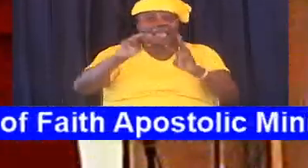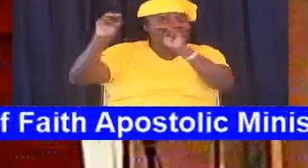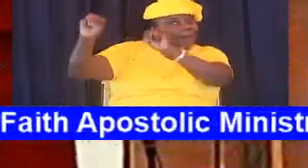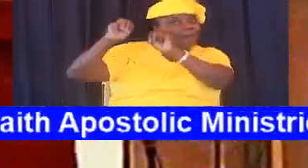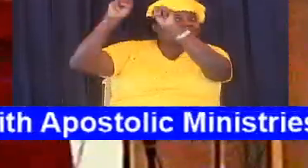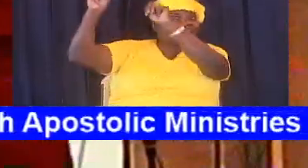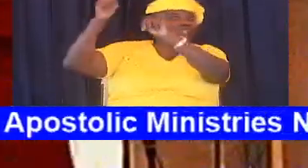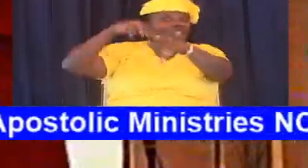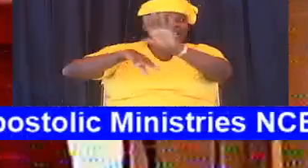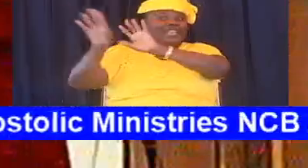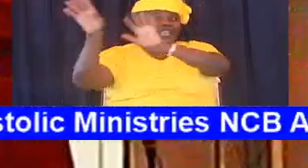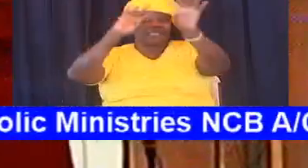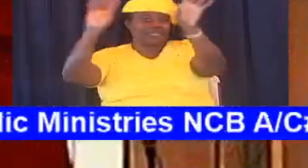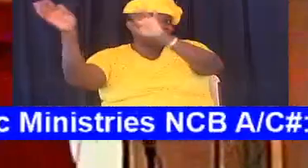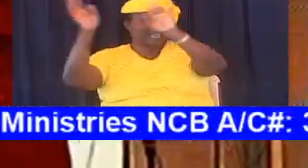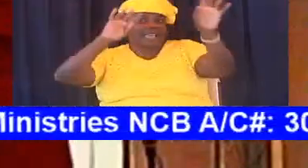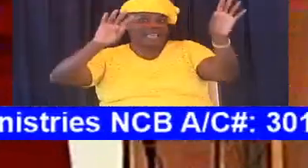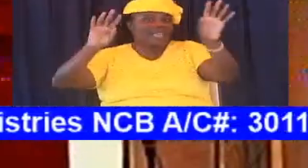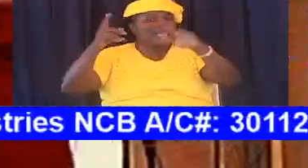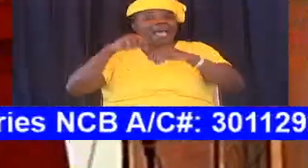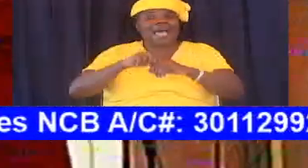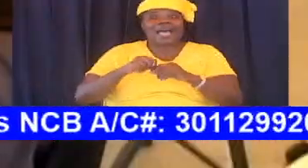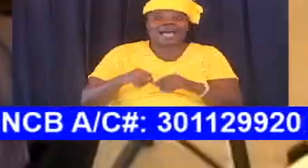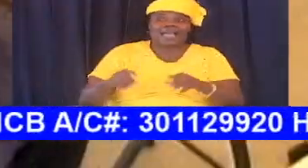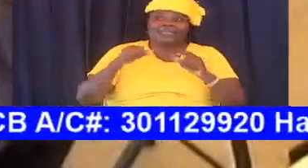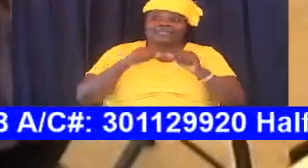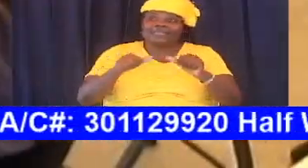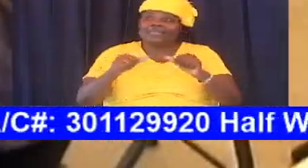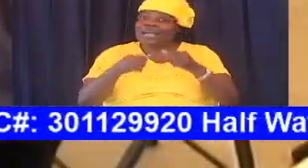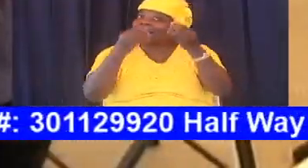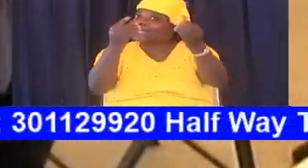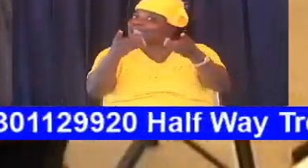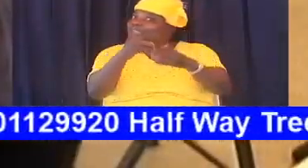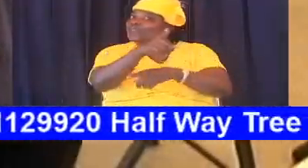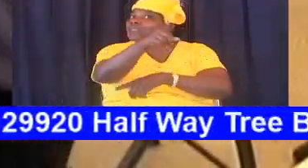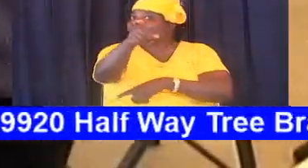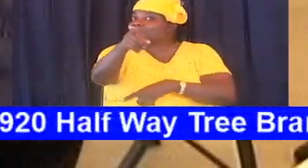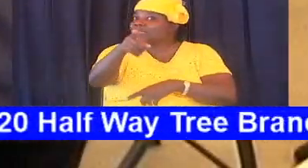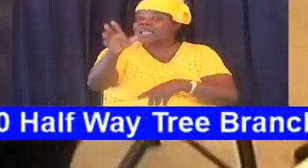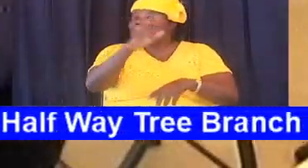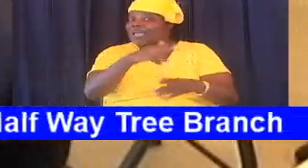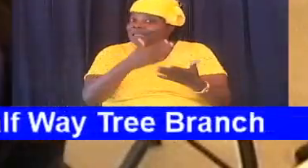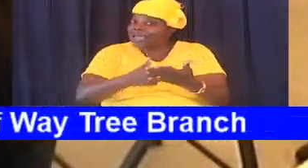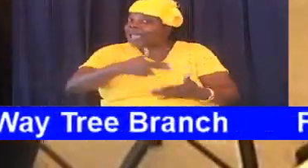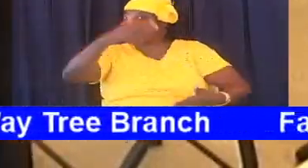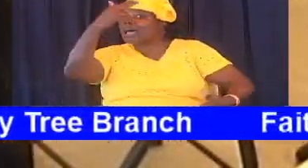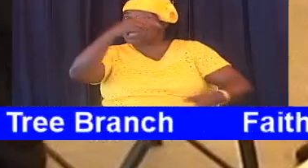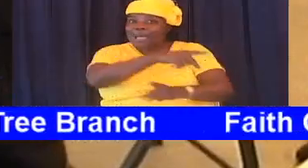Thank you.